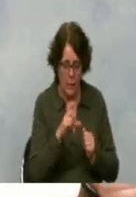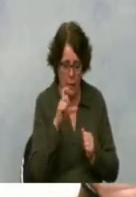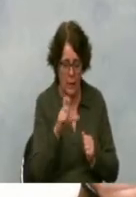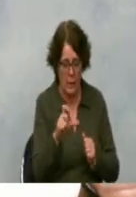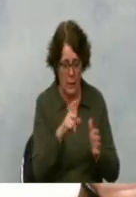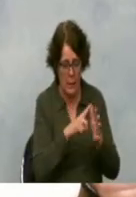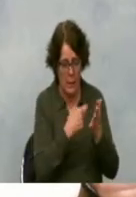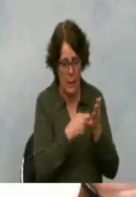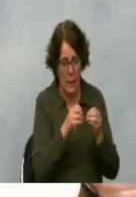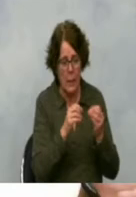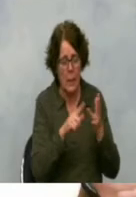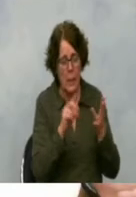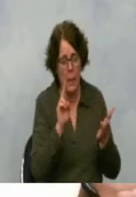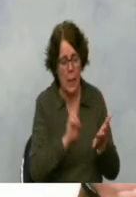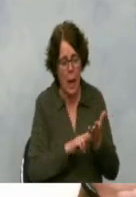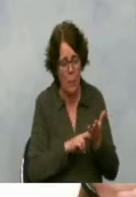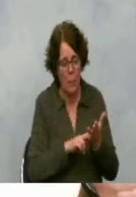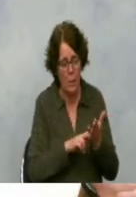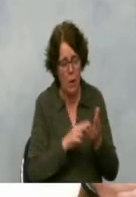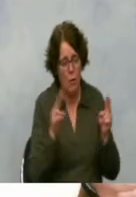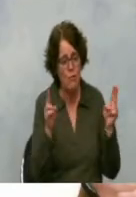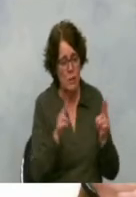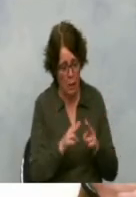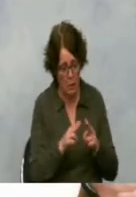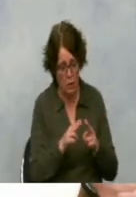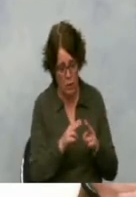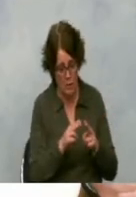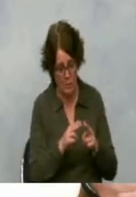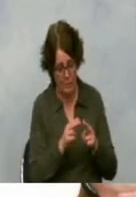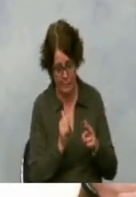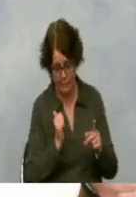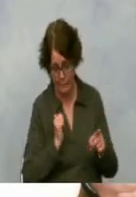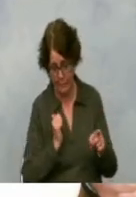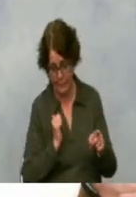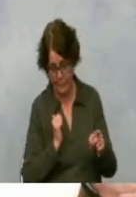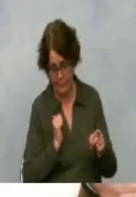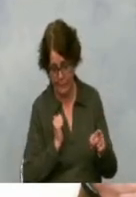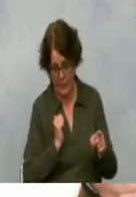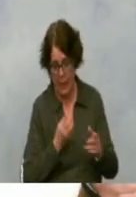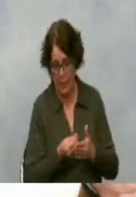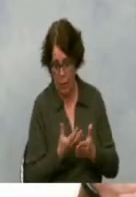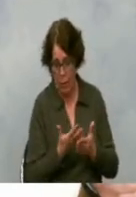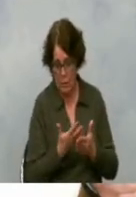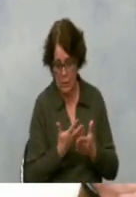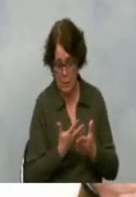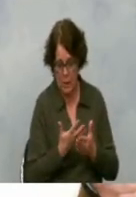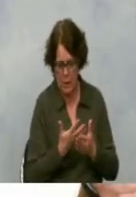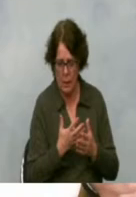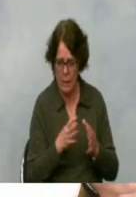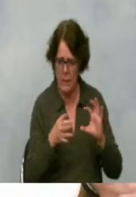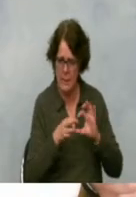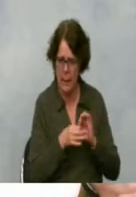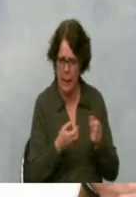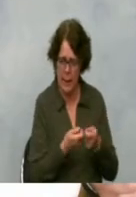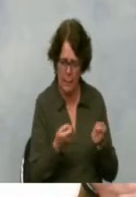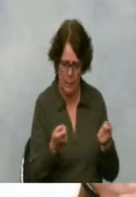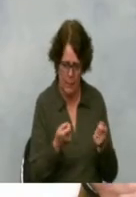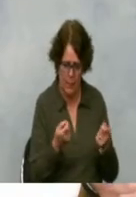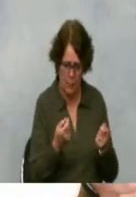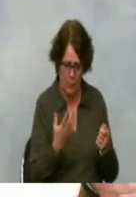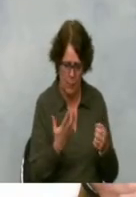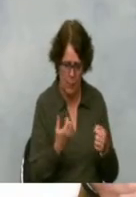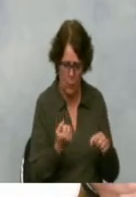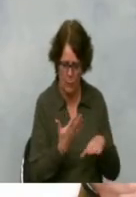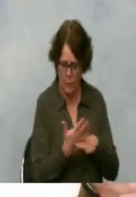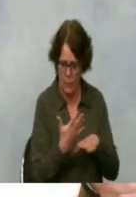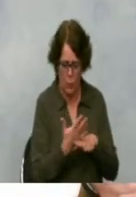targets which are approaching, the likely cost of those. And there is a link in the papers to a really good piece of work that was done by Housing and Technical